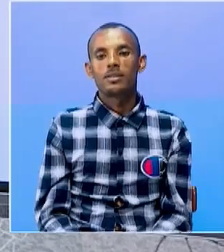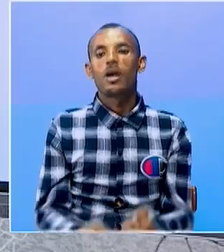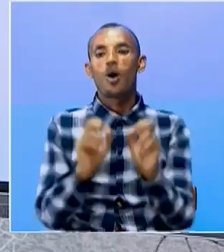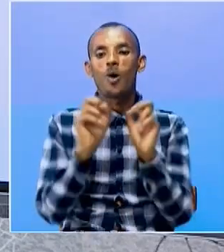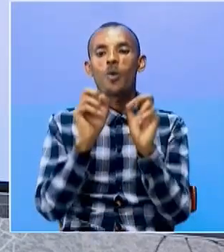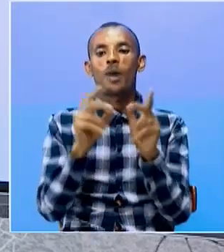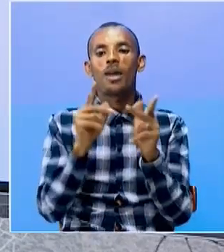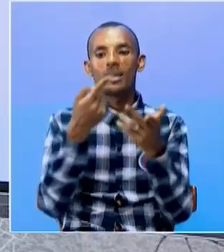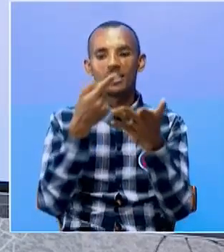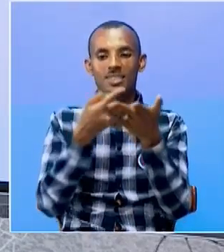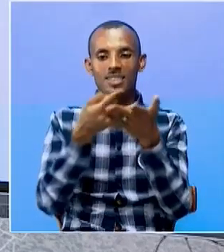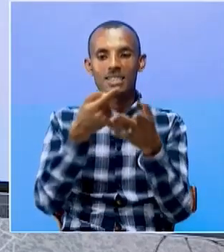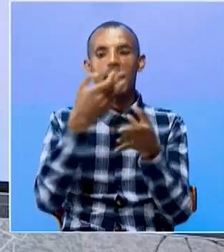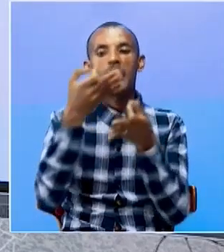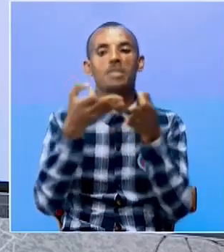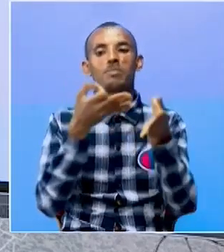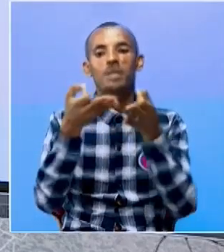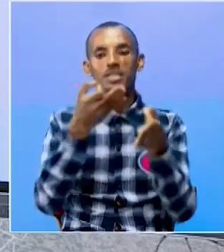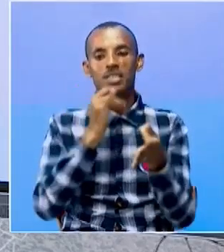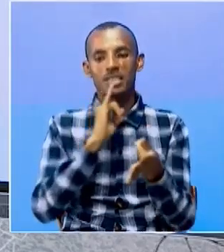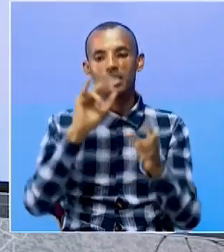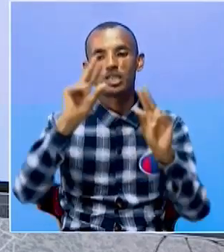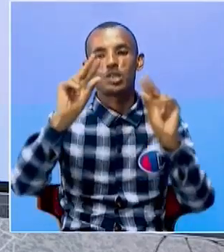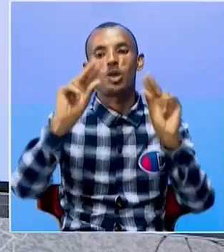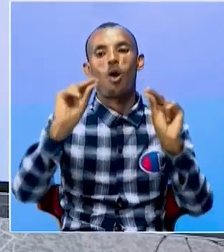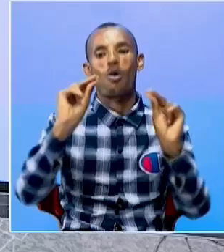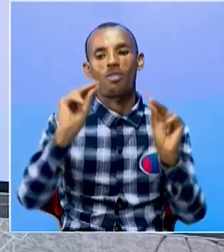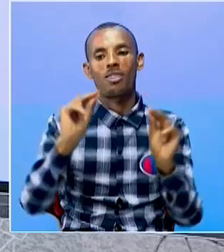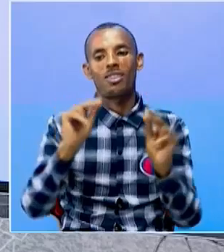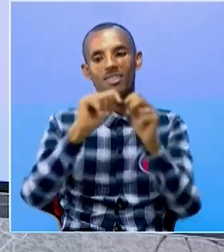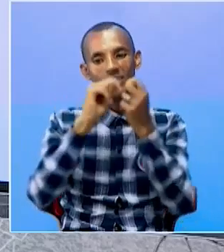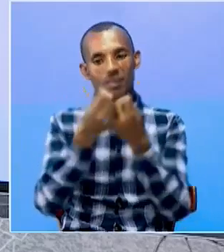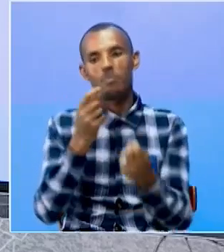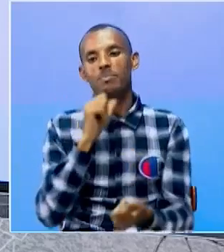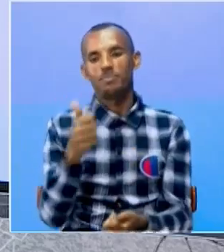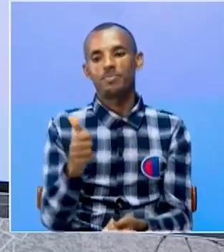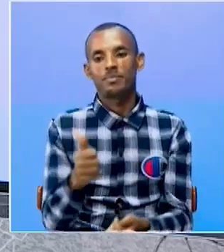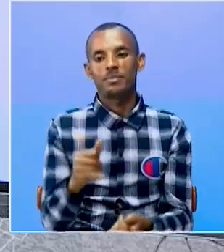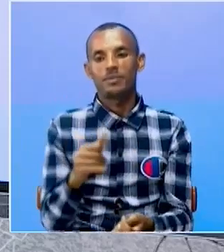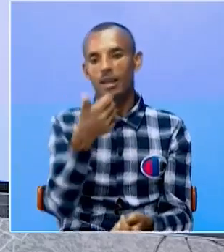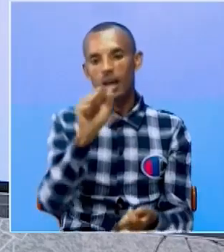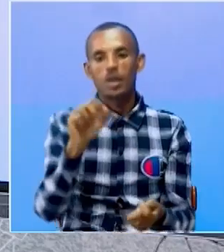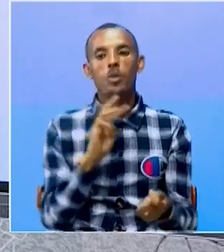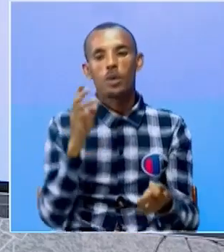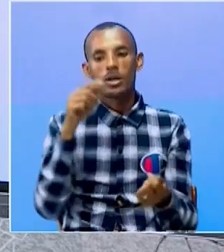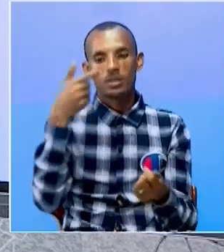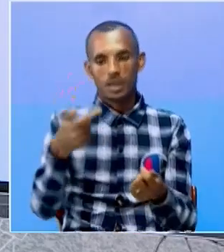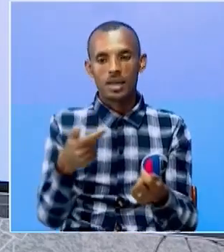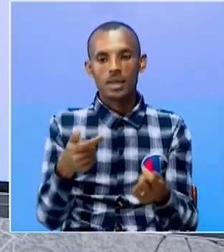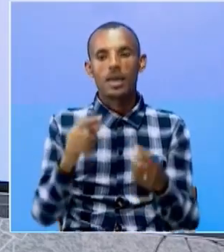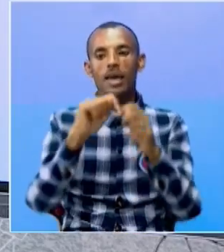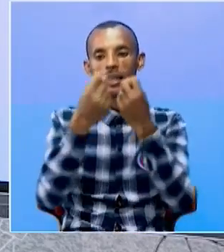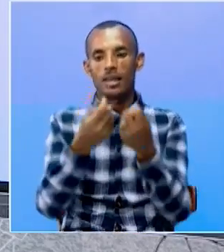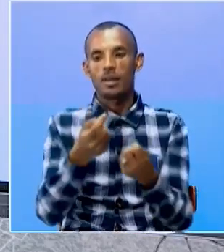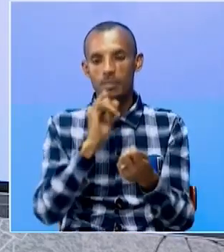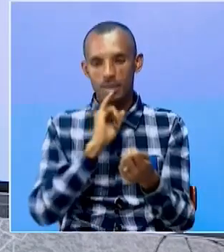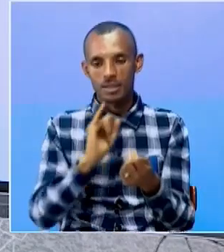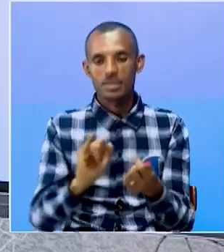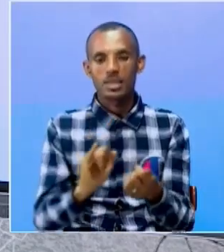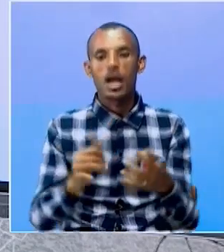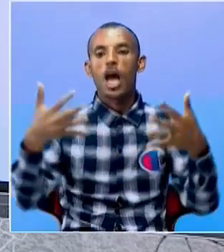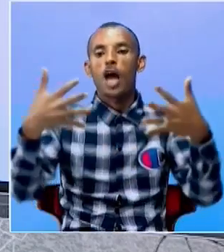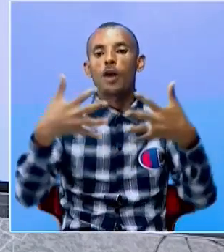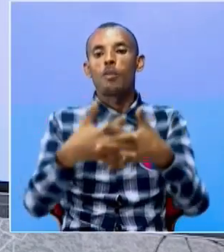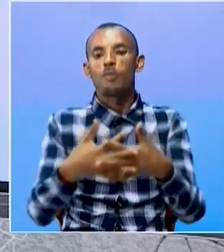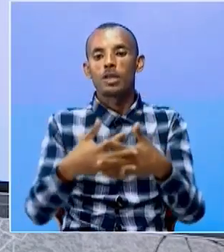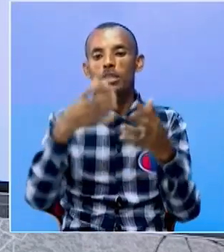Okay, this expression is not a term. As we said, a term is simply it's a combination